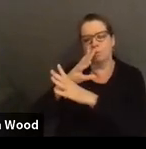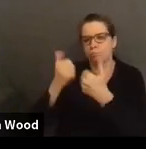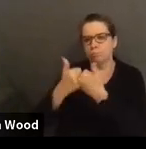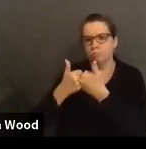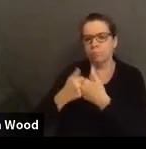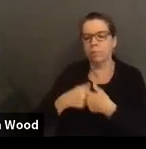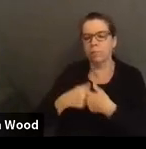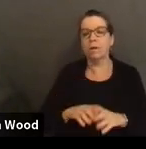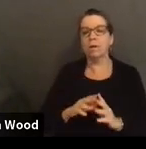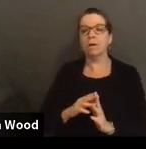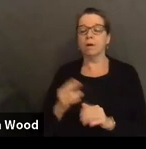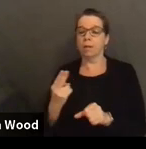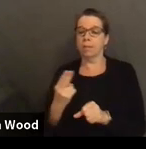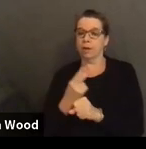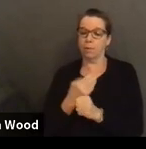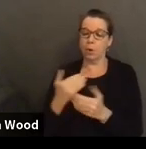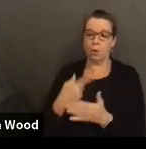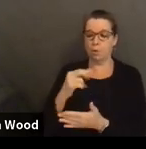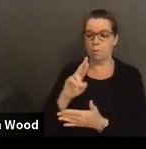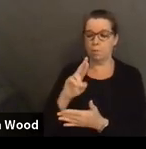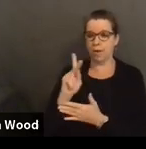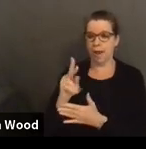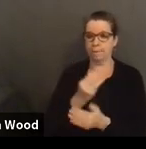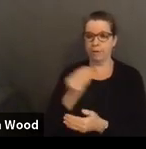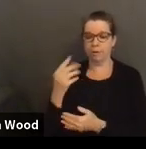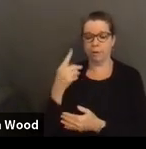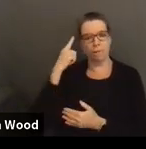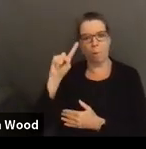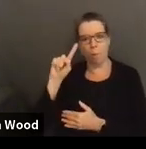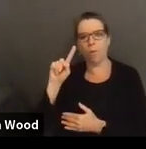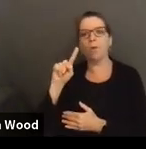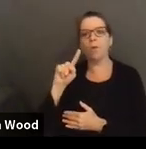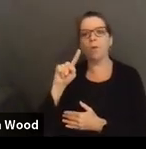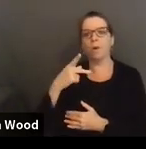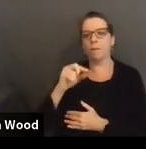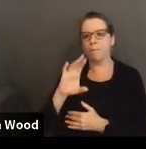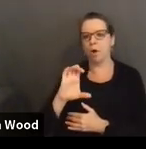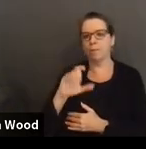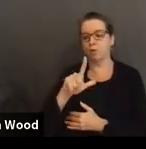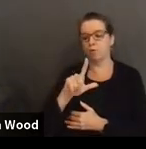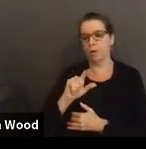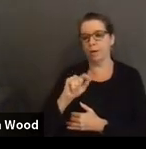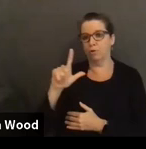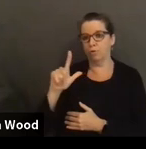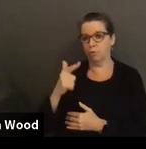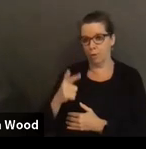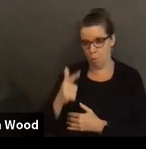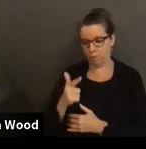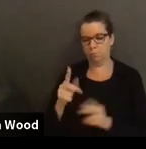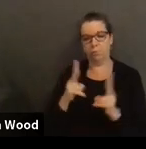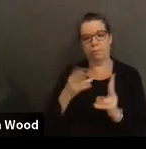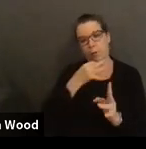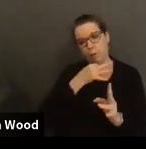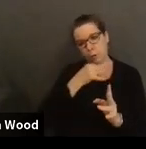the adoption of new pre-kindergarten materials for Proclamation 2021 is very soon, their